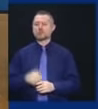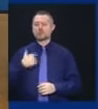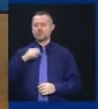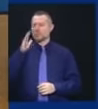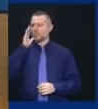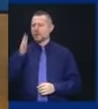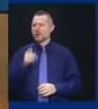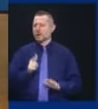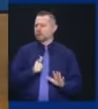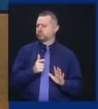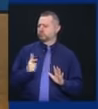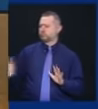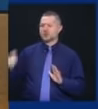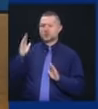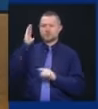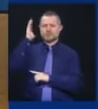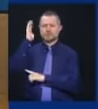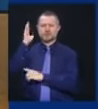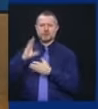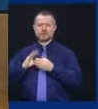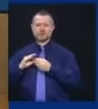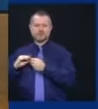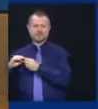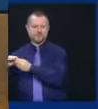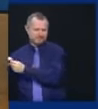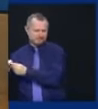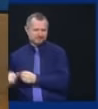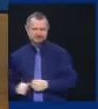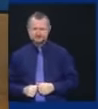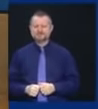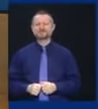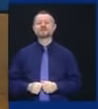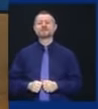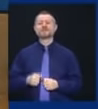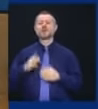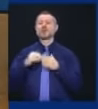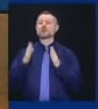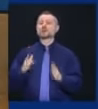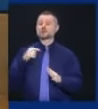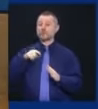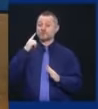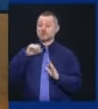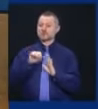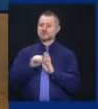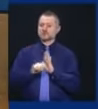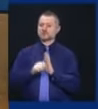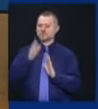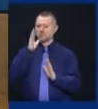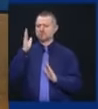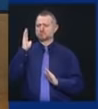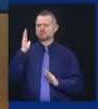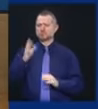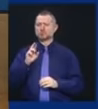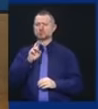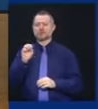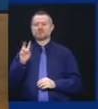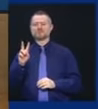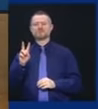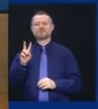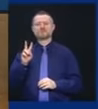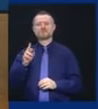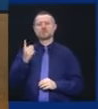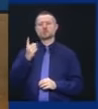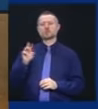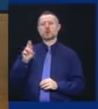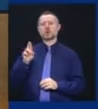a tremendous leader for the entire state in a moment, Reverend Dr. Franklin Richardson, who is the